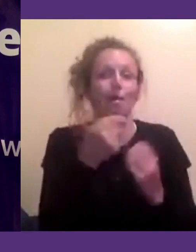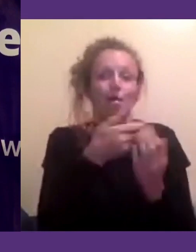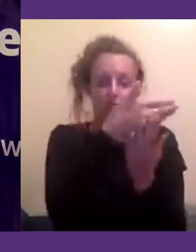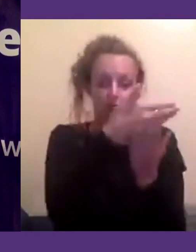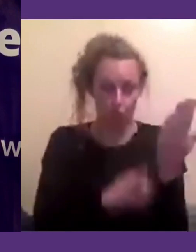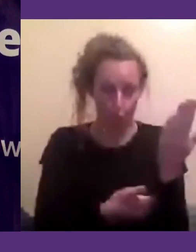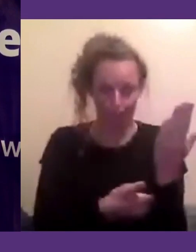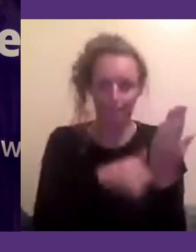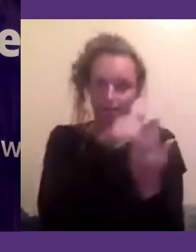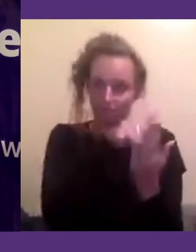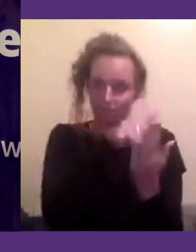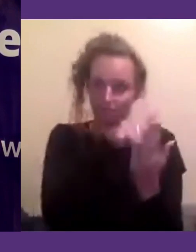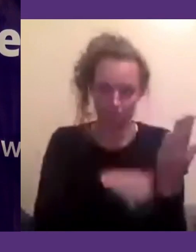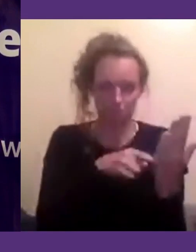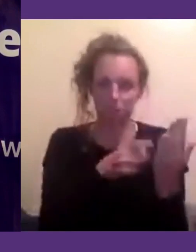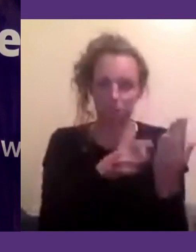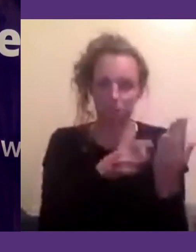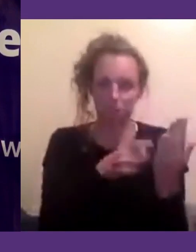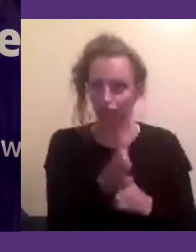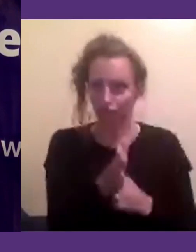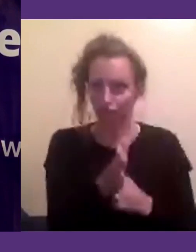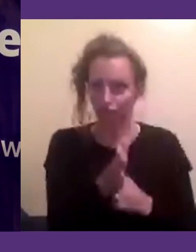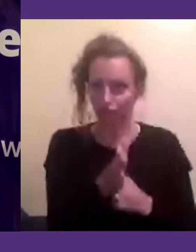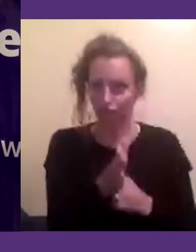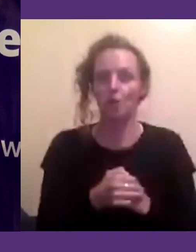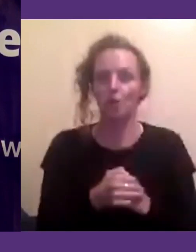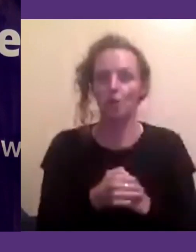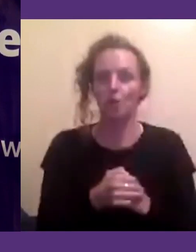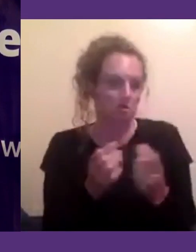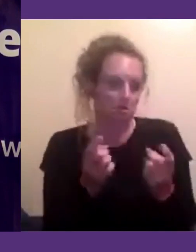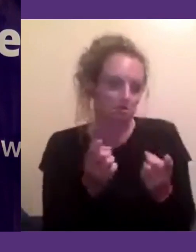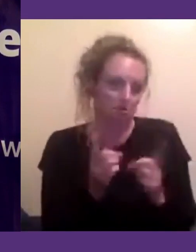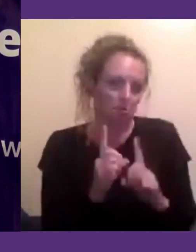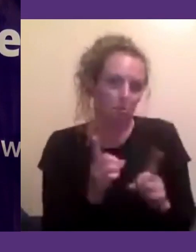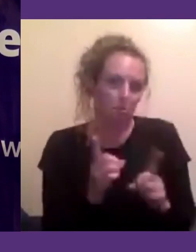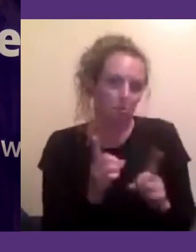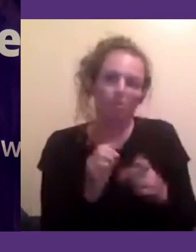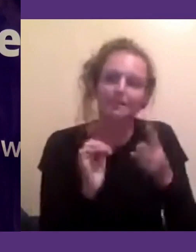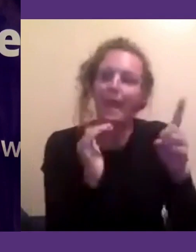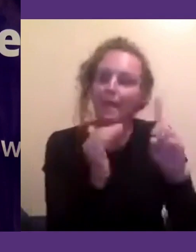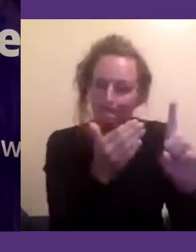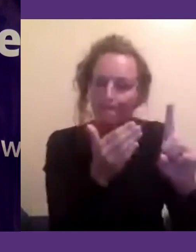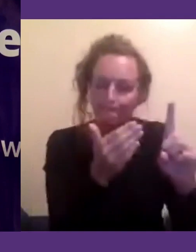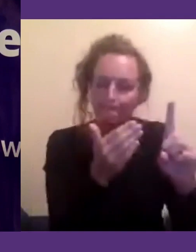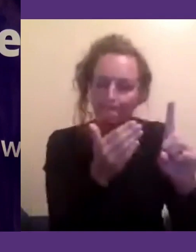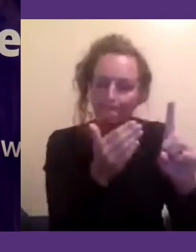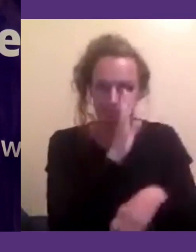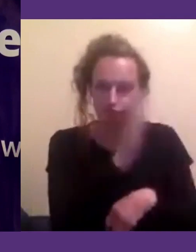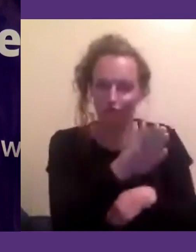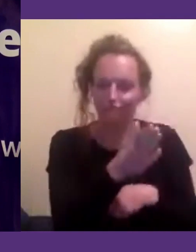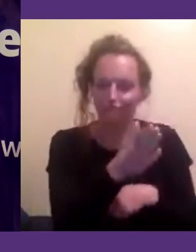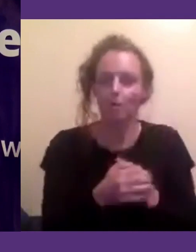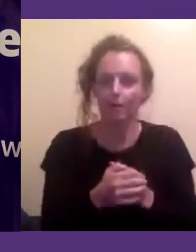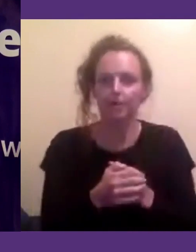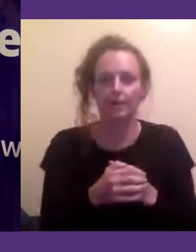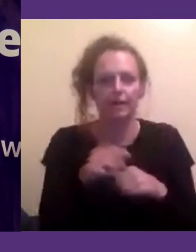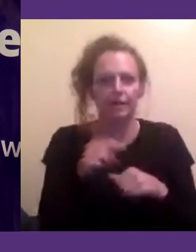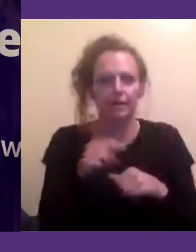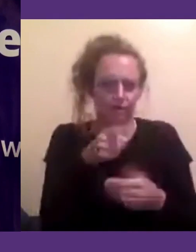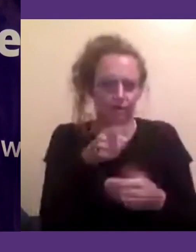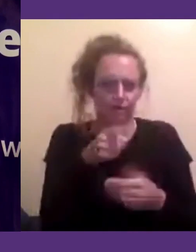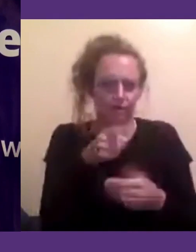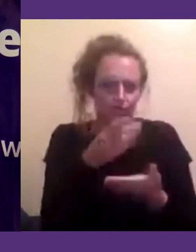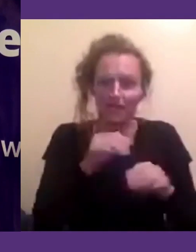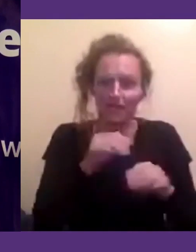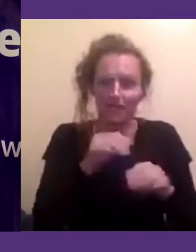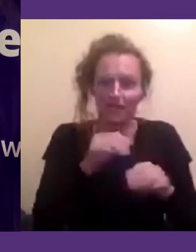trying to do. And as you can see, it's the best for a process. It's not just run through and do this, do this, do this. It's saying, here's some principles,